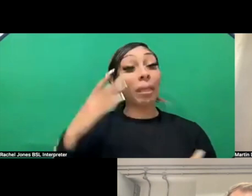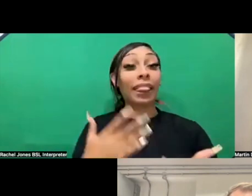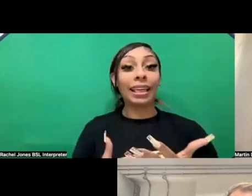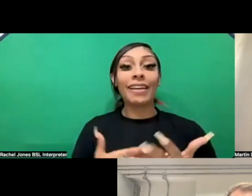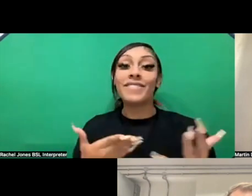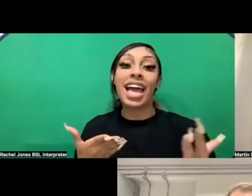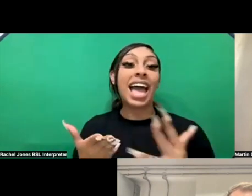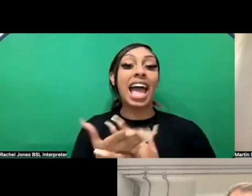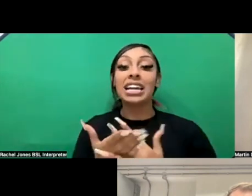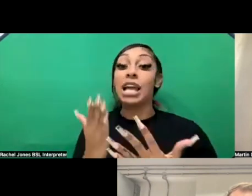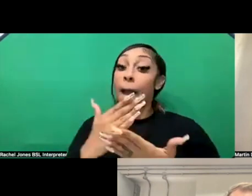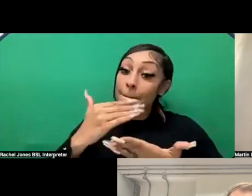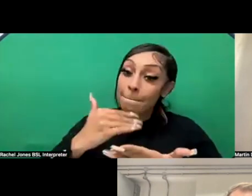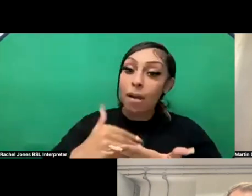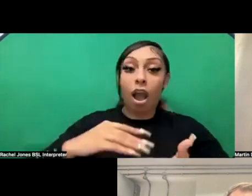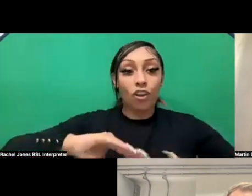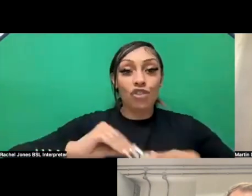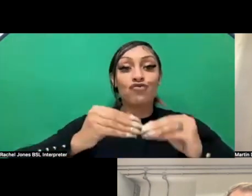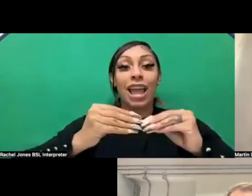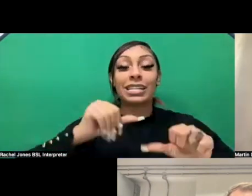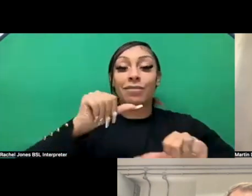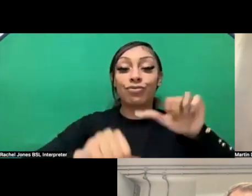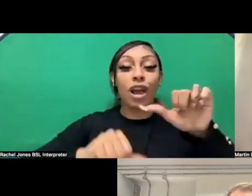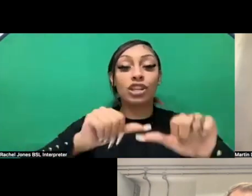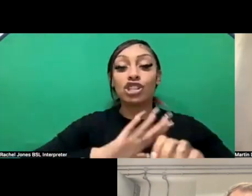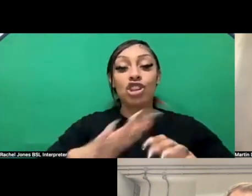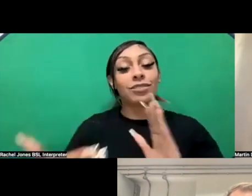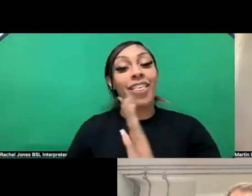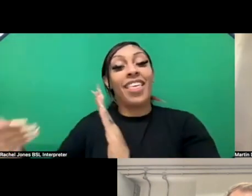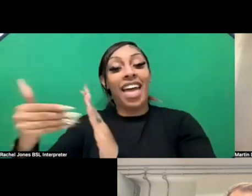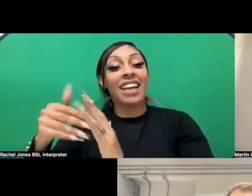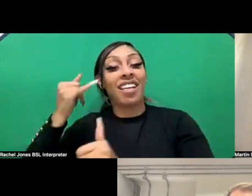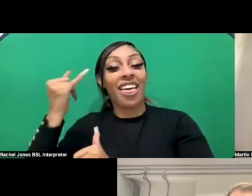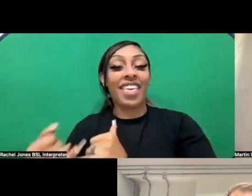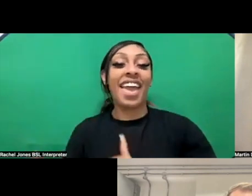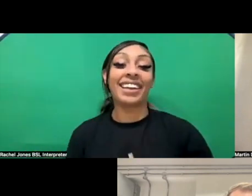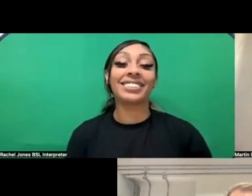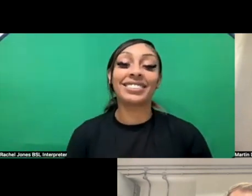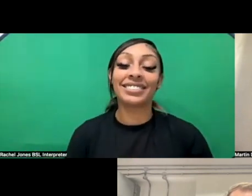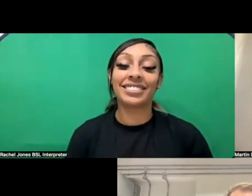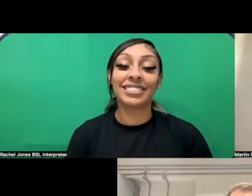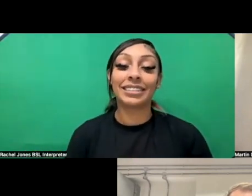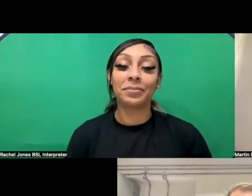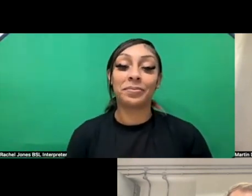of the creative process. It's not a bolt-on, it's part of creativity, if that makes